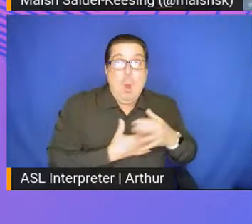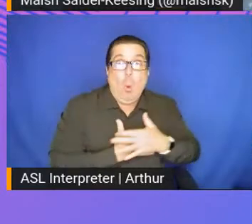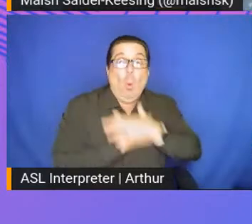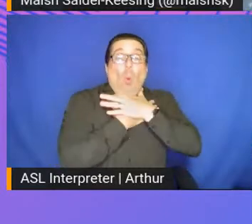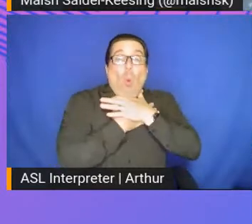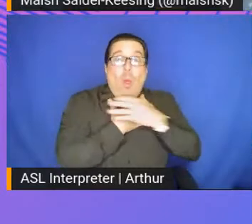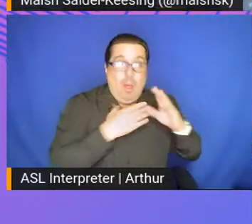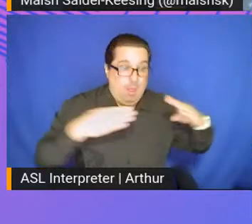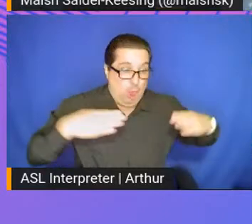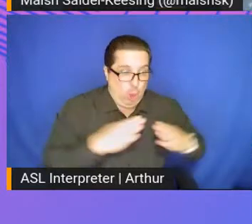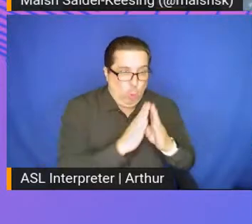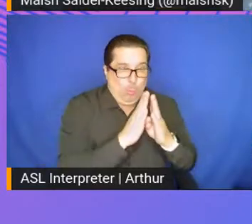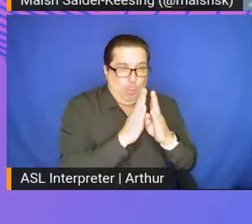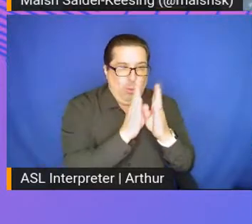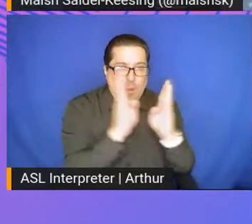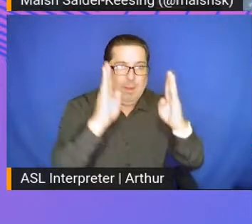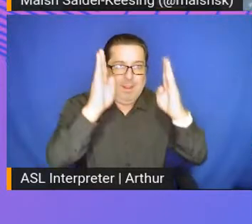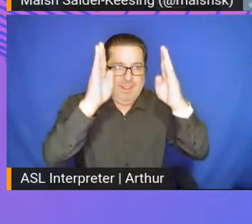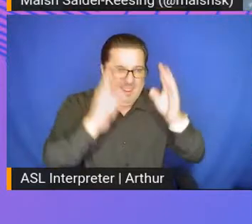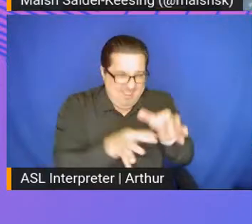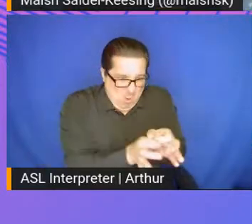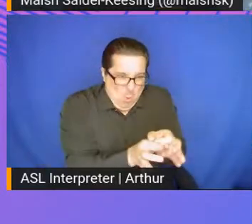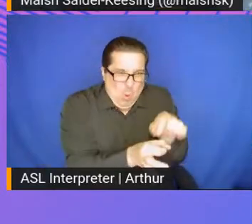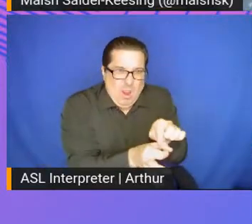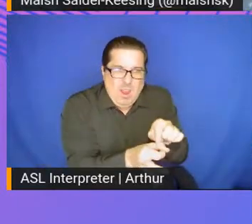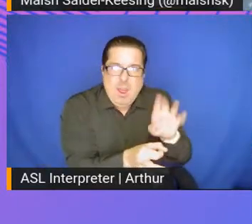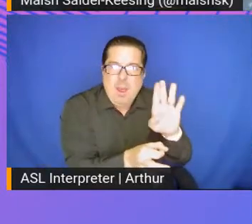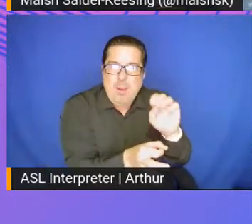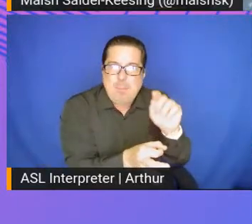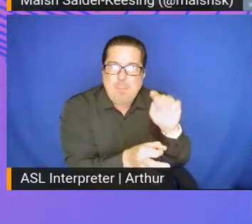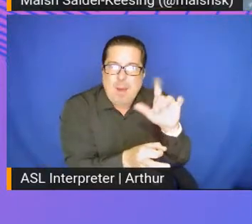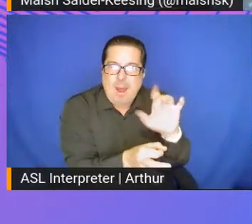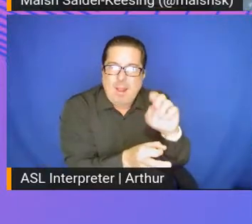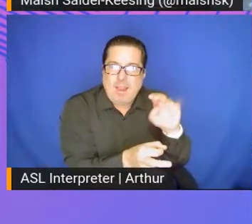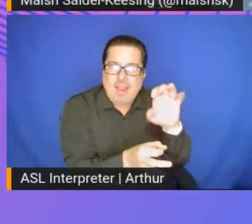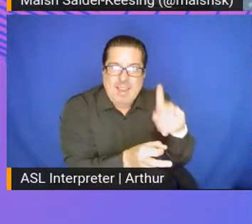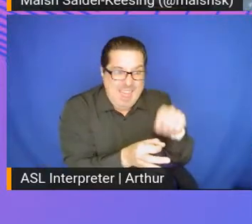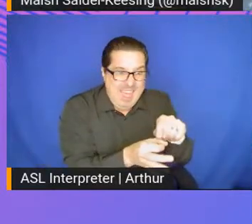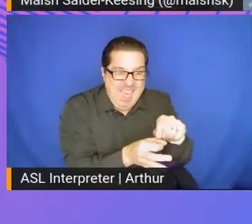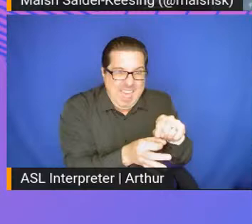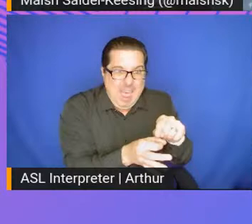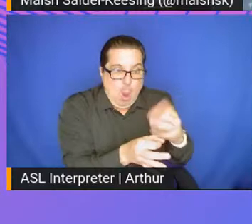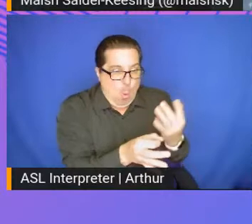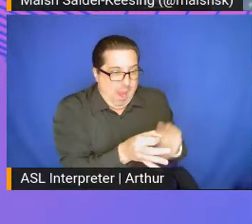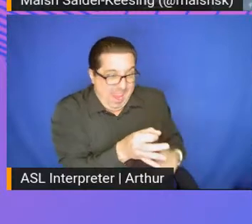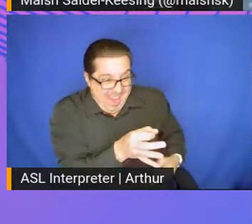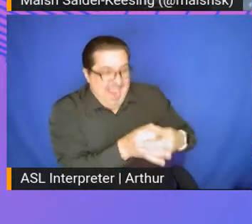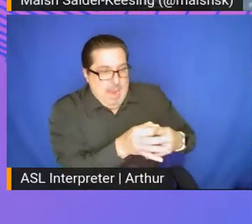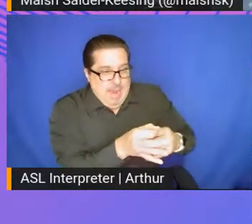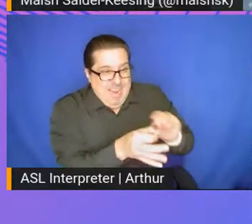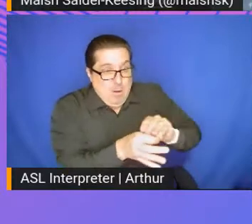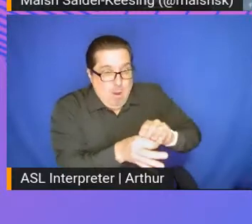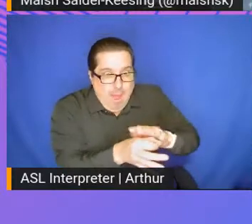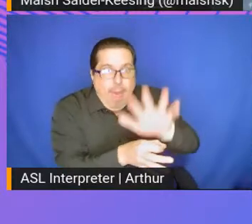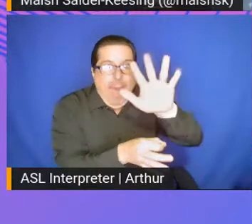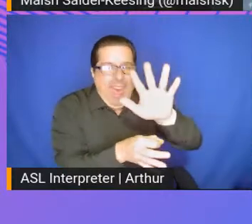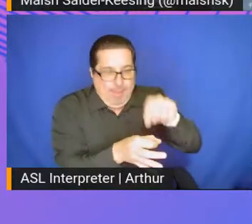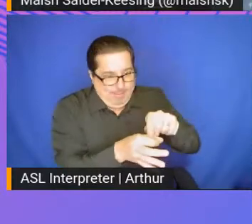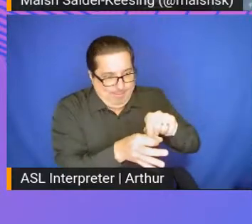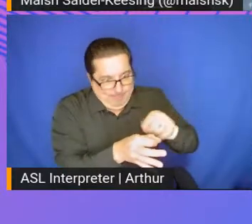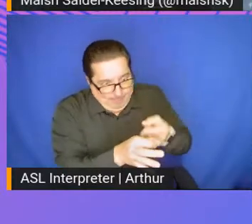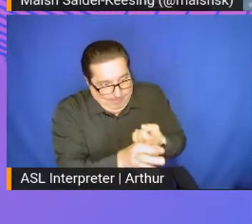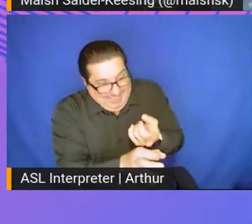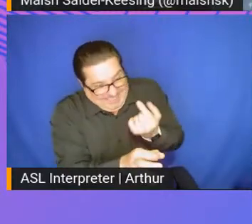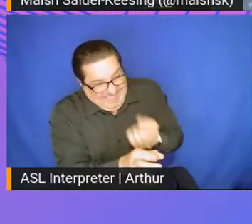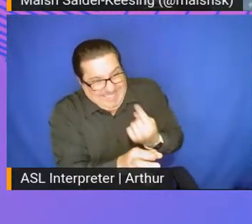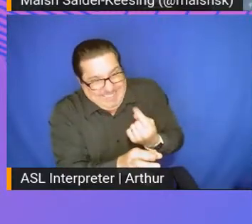changes are waiting in line for QA to take over the environment with your change and validate it. And so we saw these